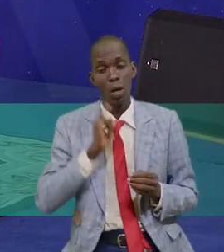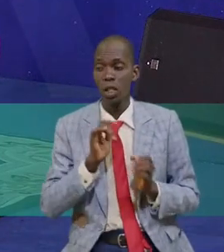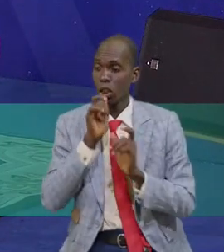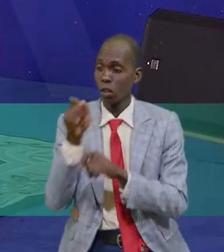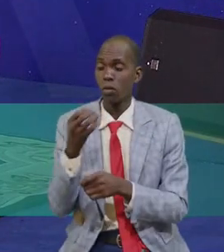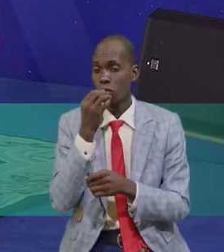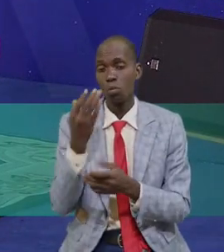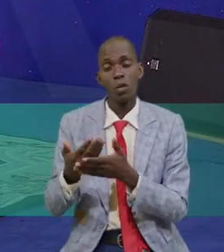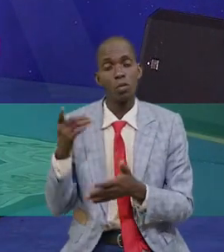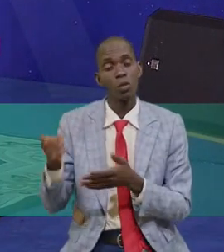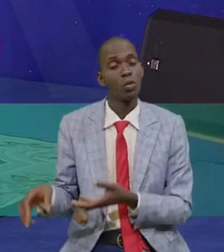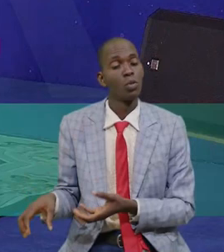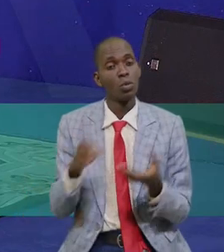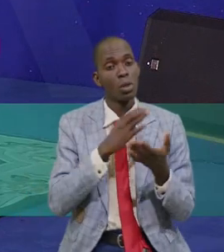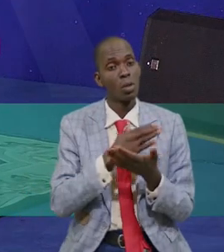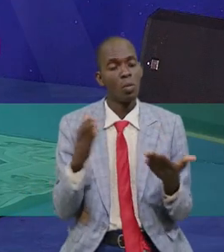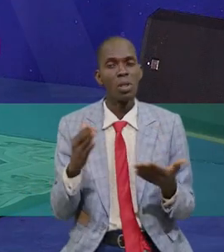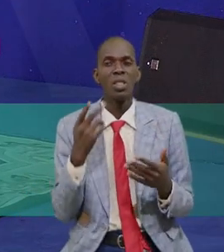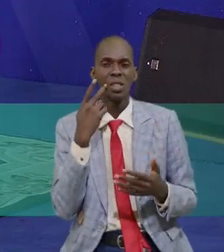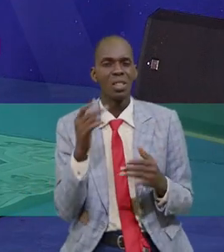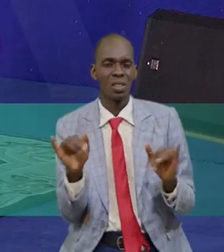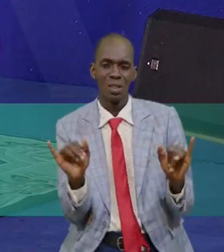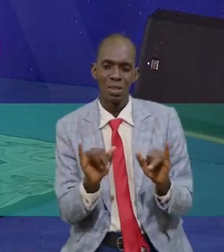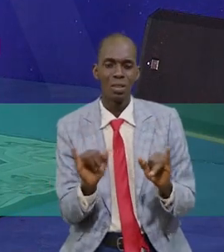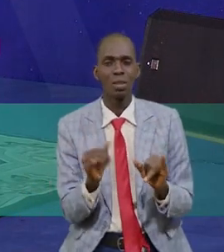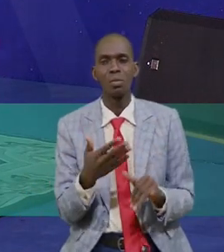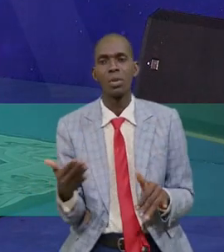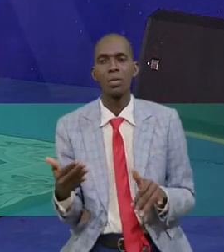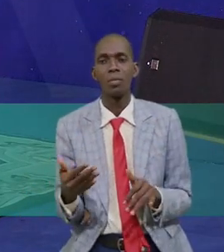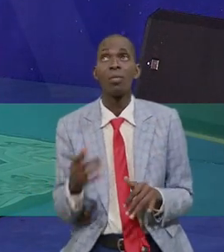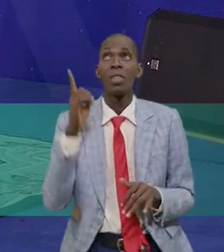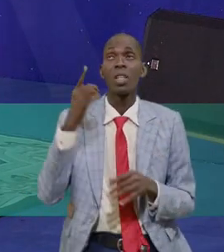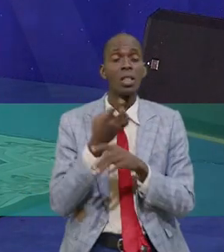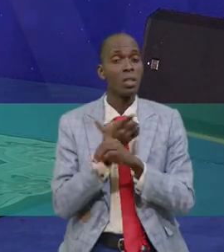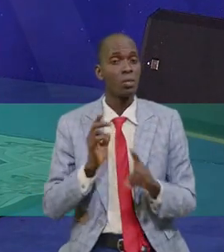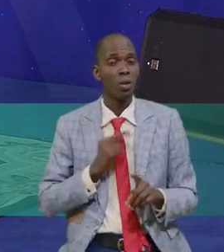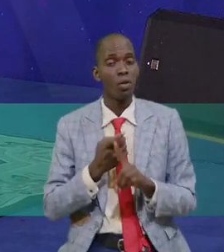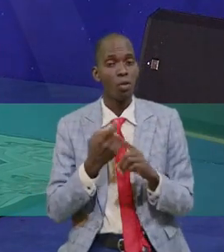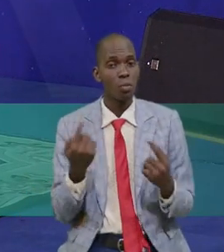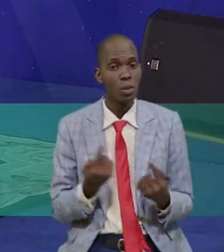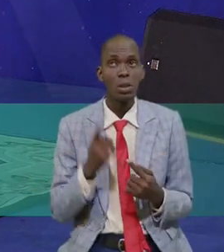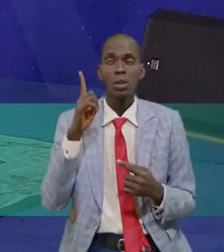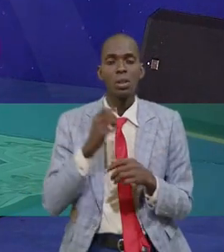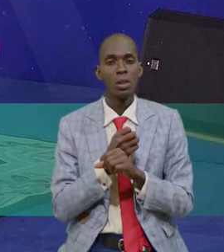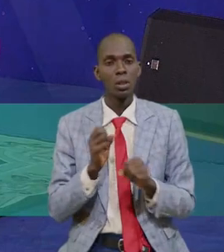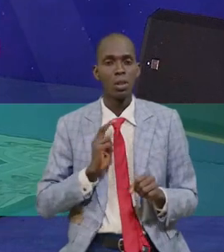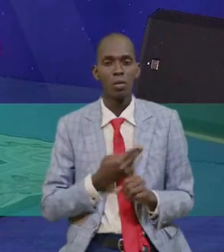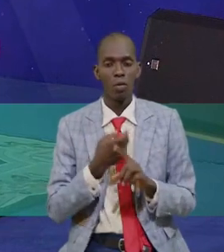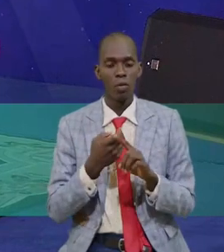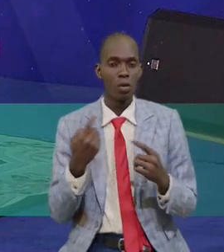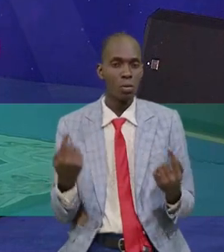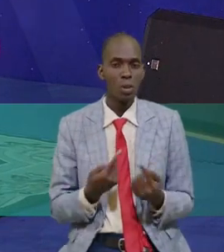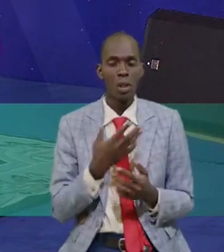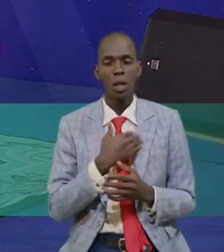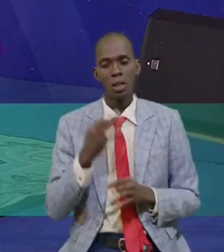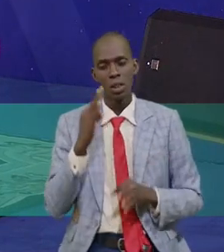You see, the same thing. He delivers us from sin. He saves us from sin. And if we decide